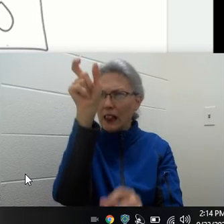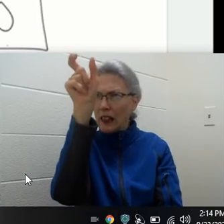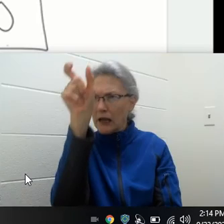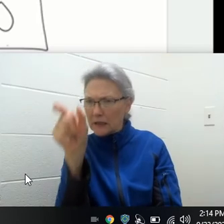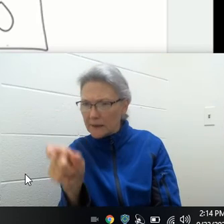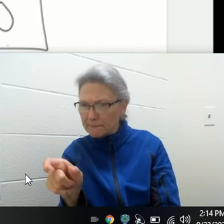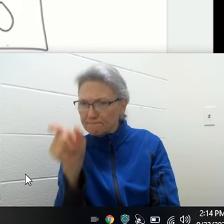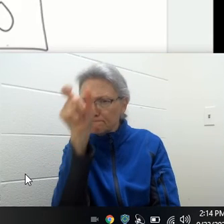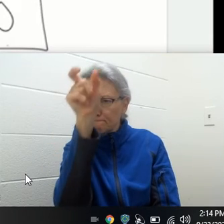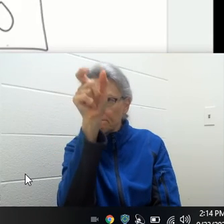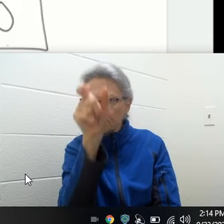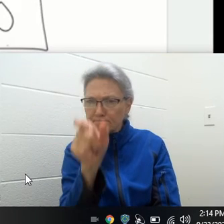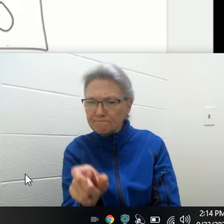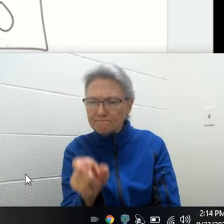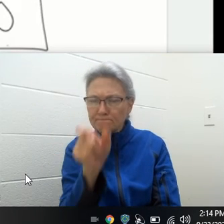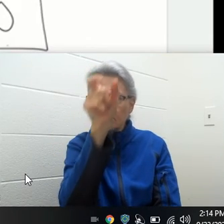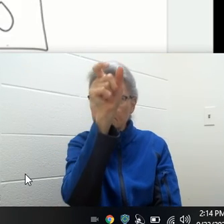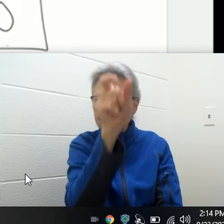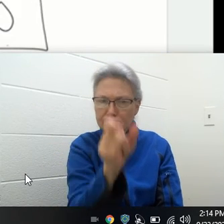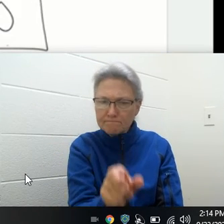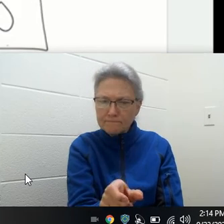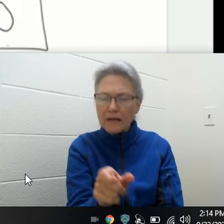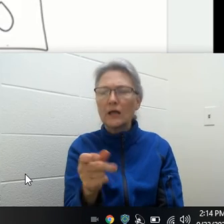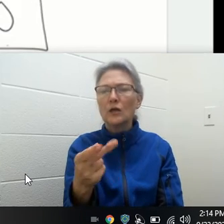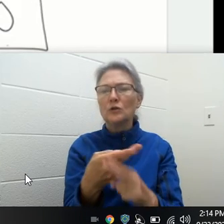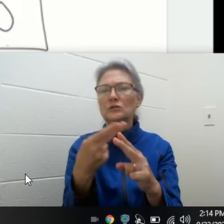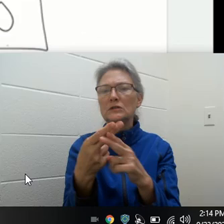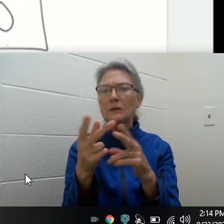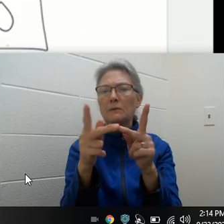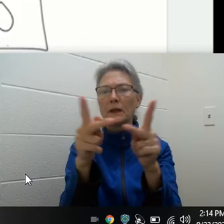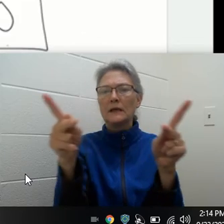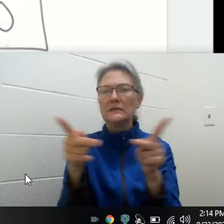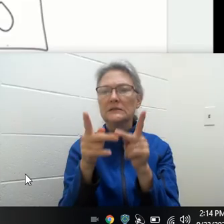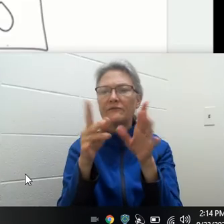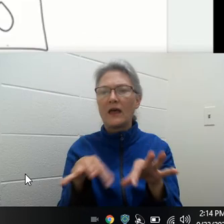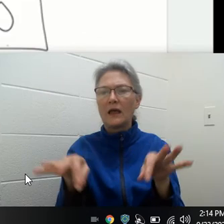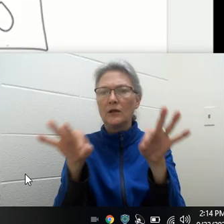up using place value. 600.